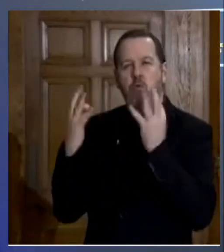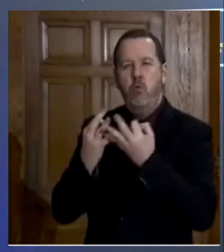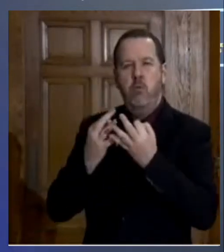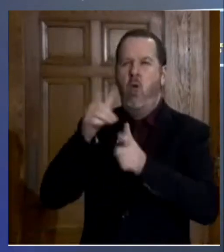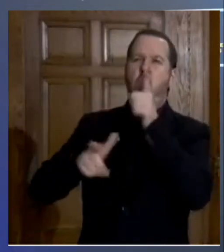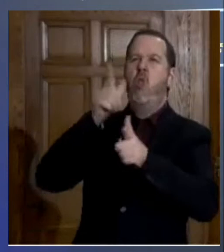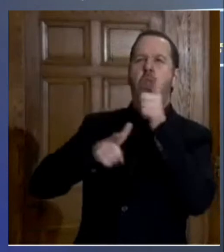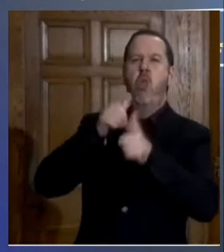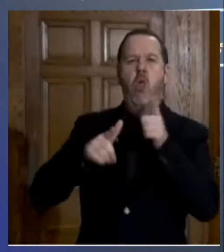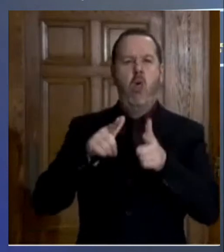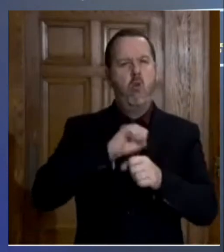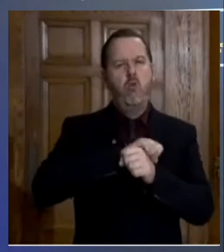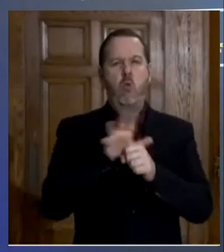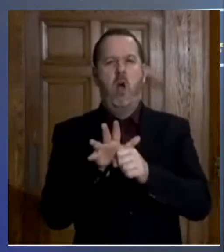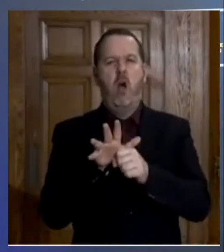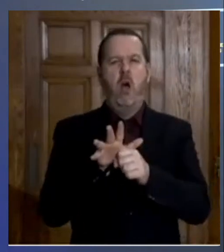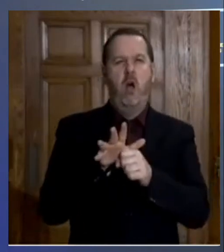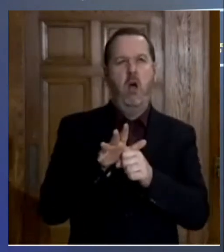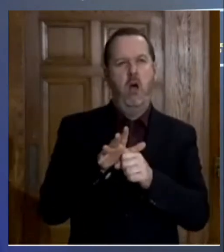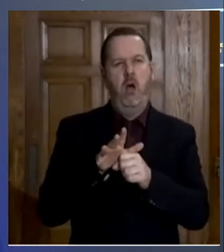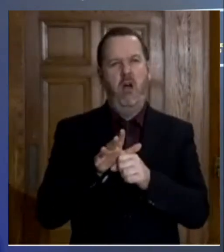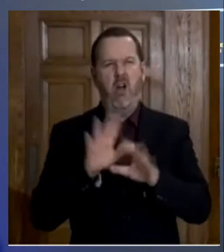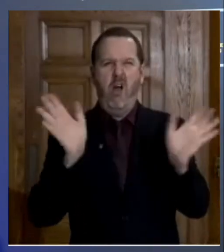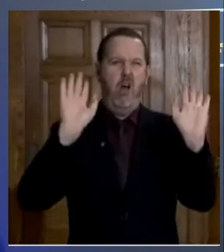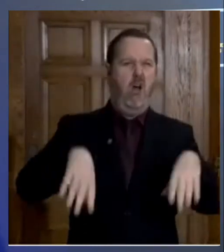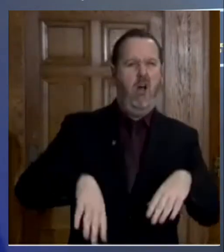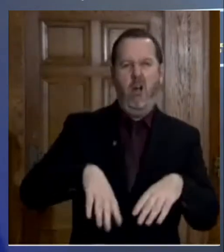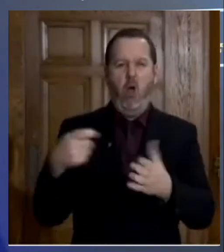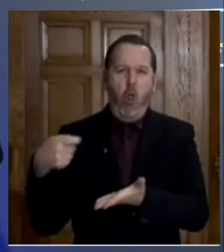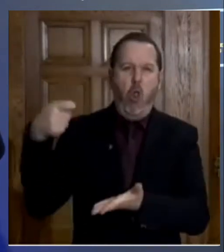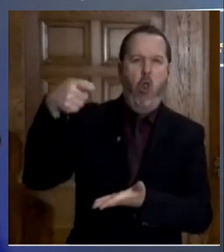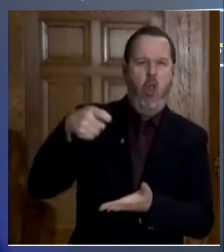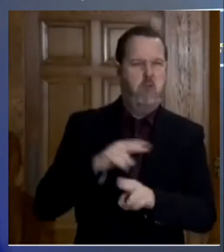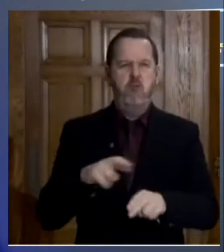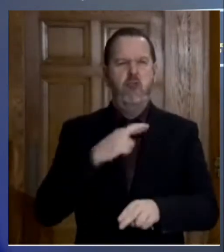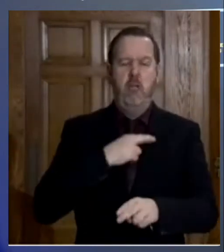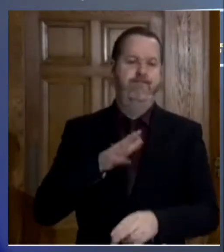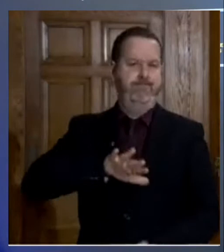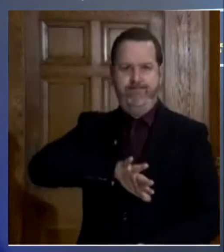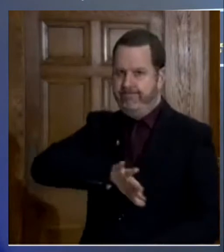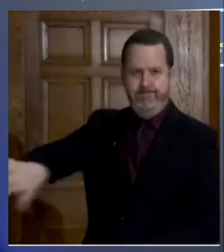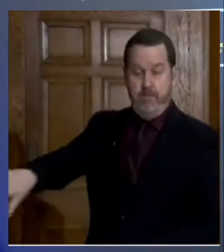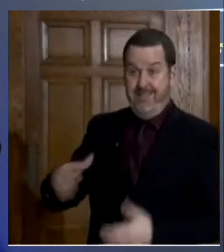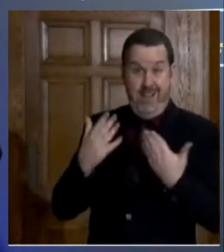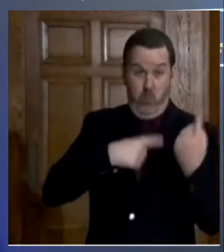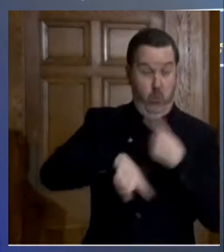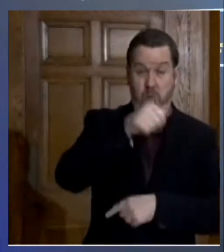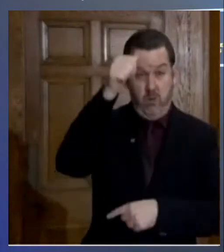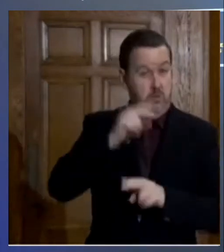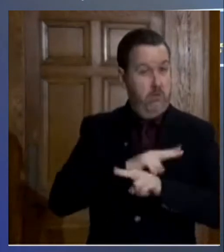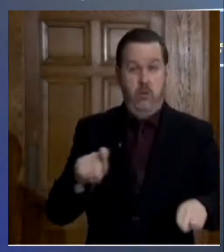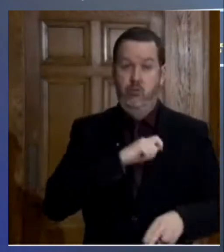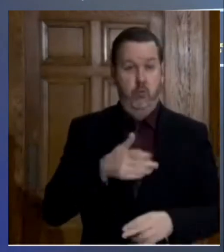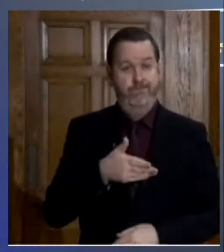that the COVID threat is an exaggeration. They have been discredited. The facts are clear